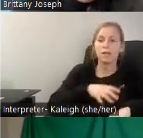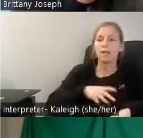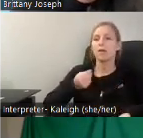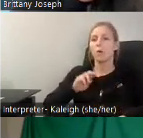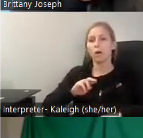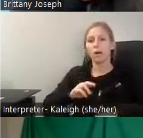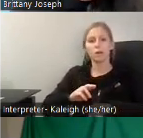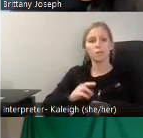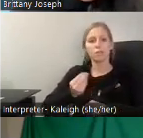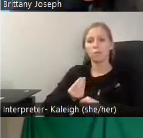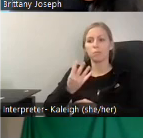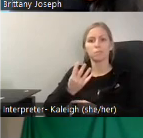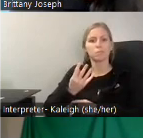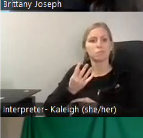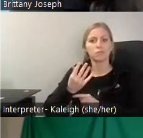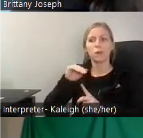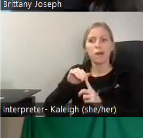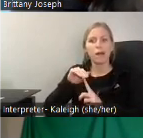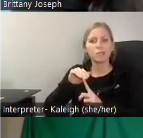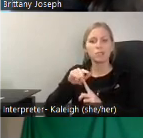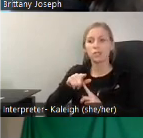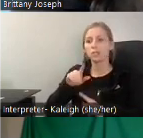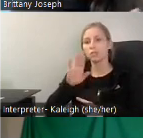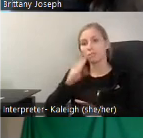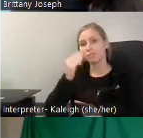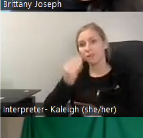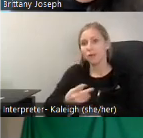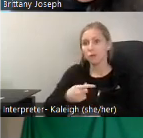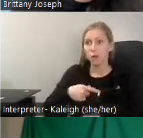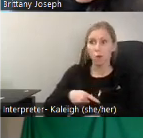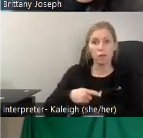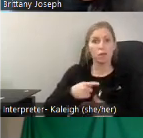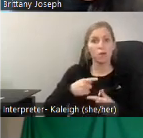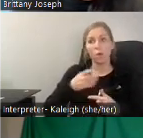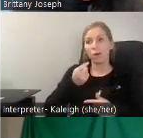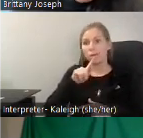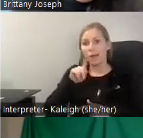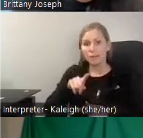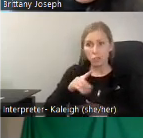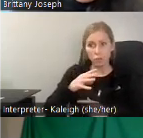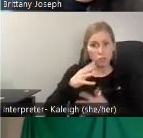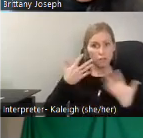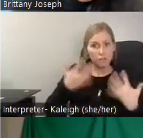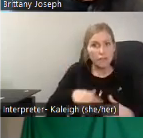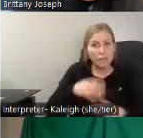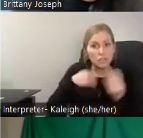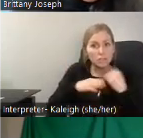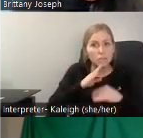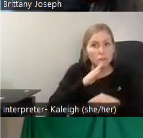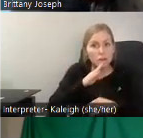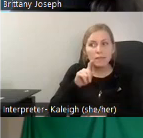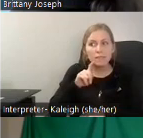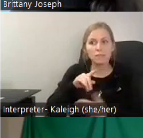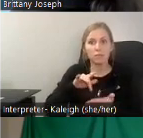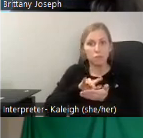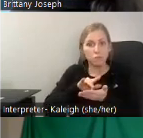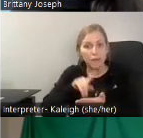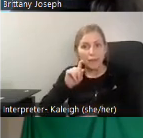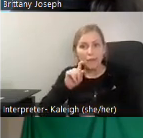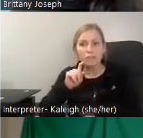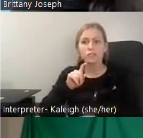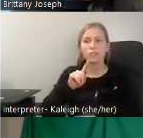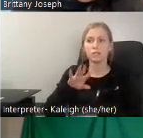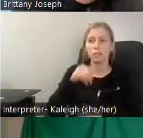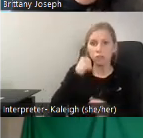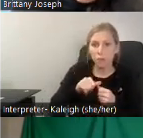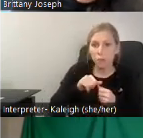to tell you things like, did you eat breakfast? Did you take your medication? Did you